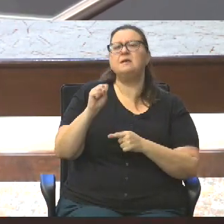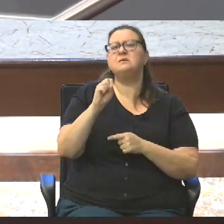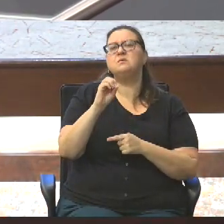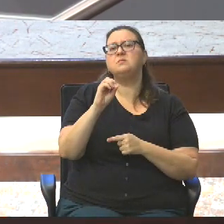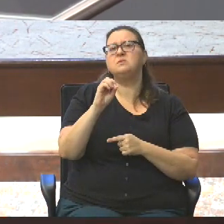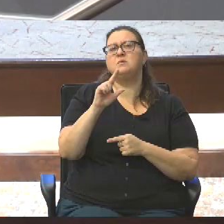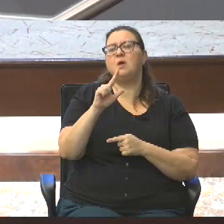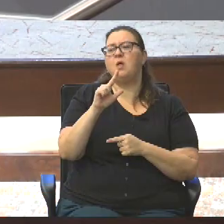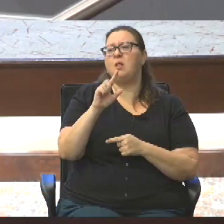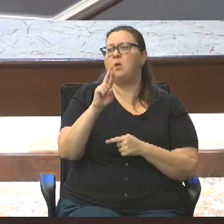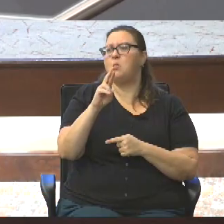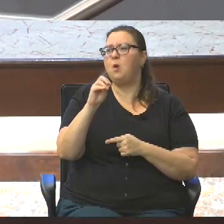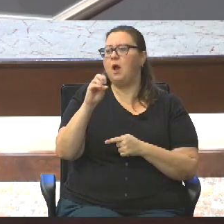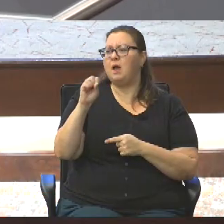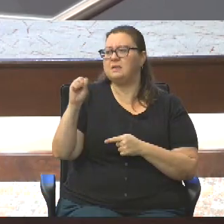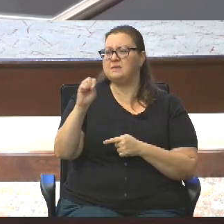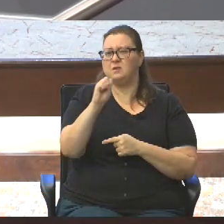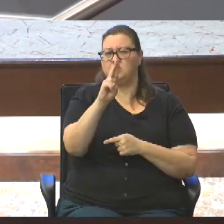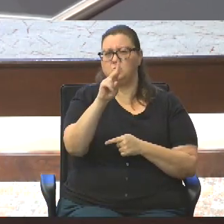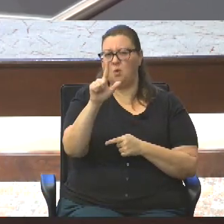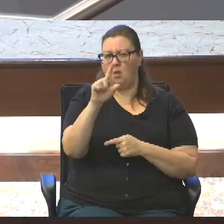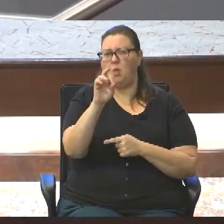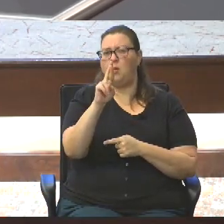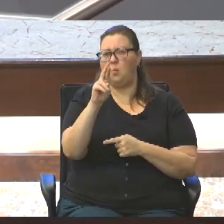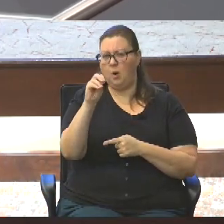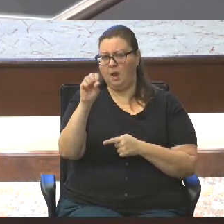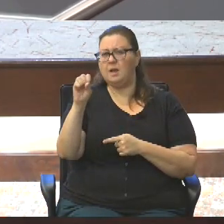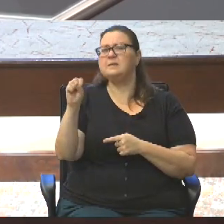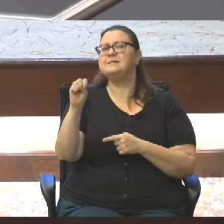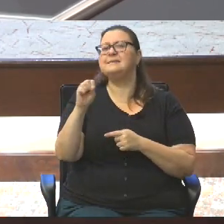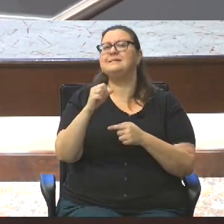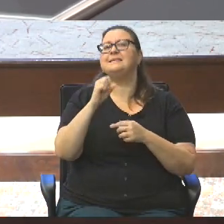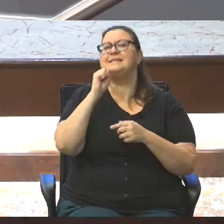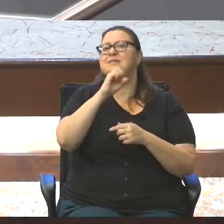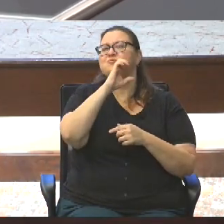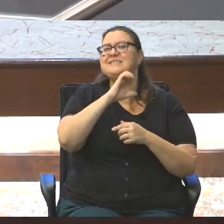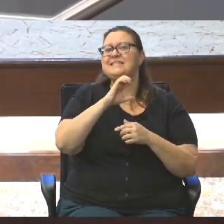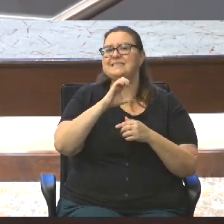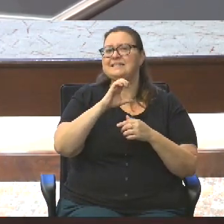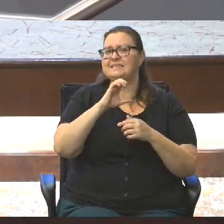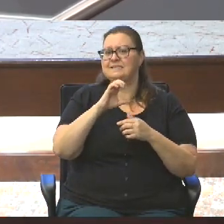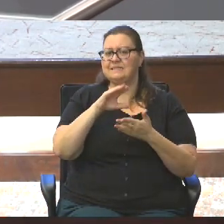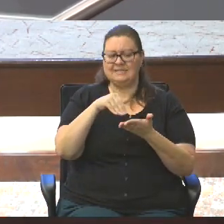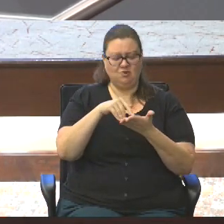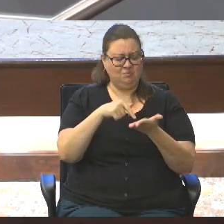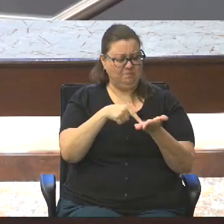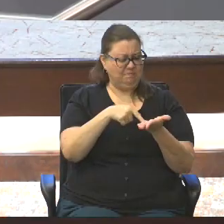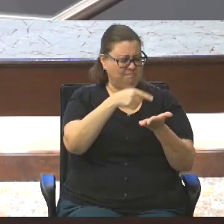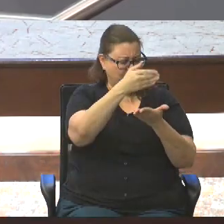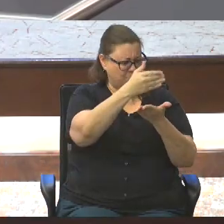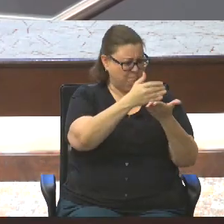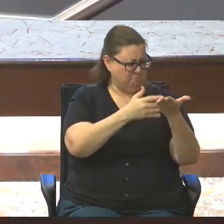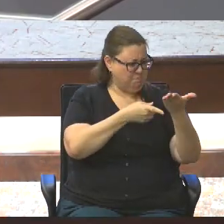Ross Senior Center. I don't see it on the agenda for today.